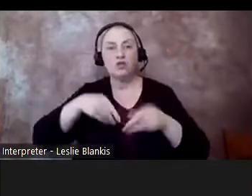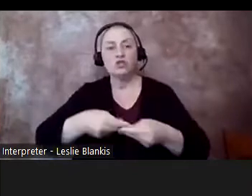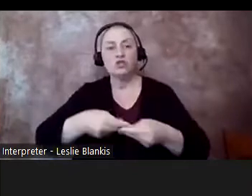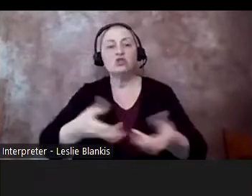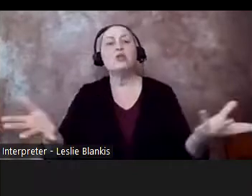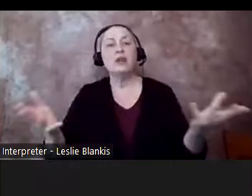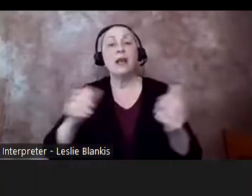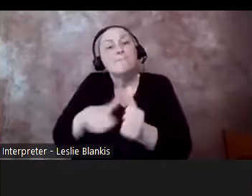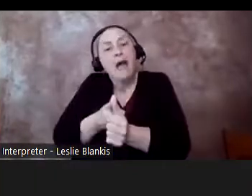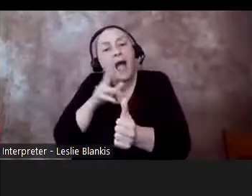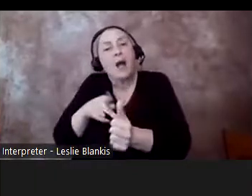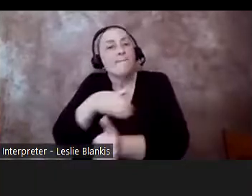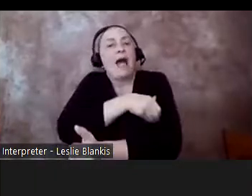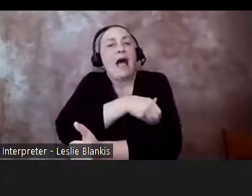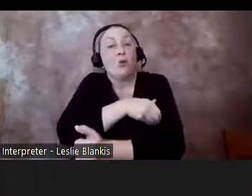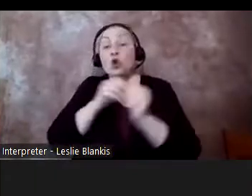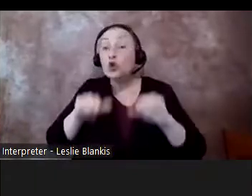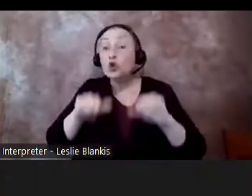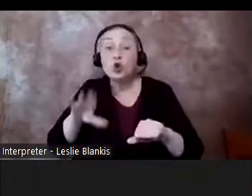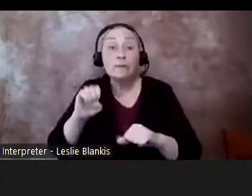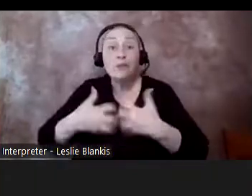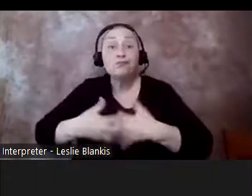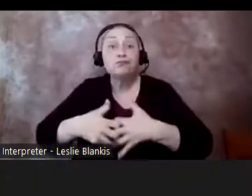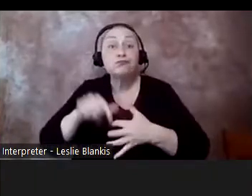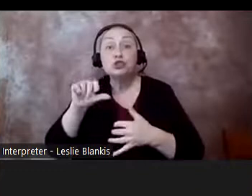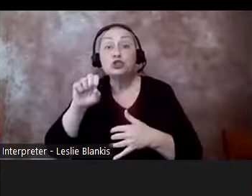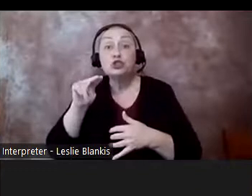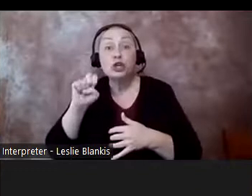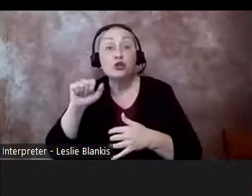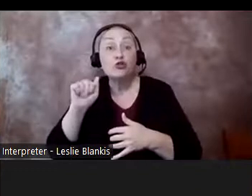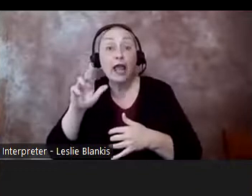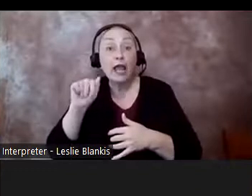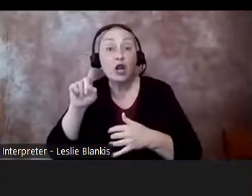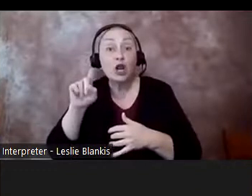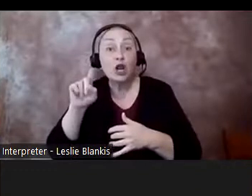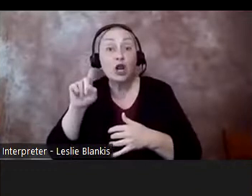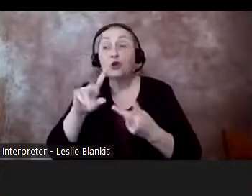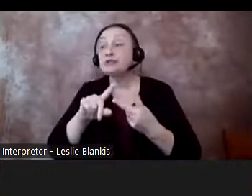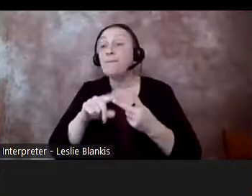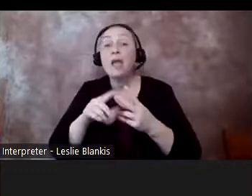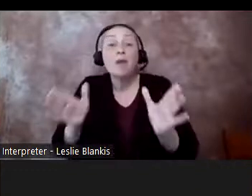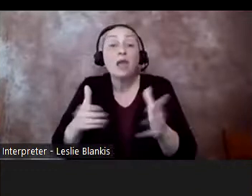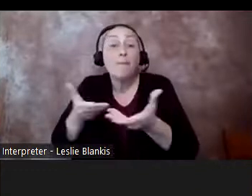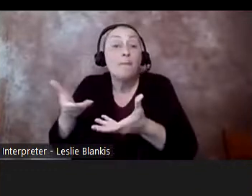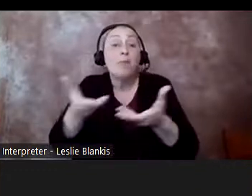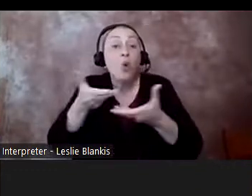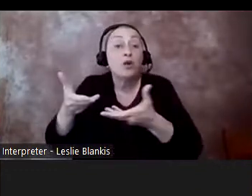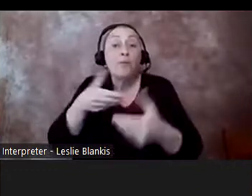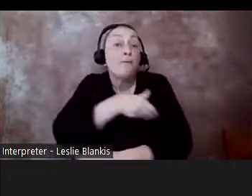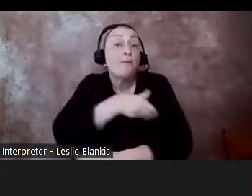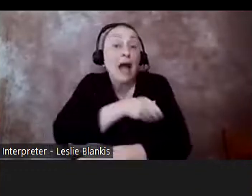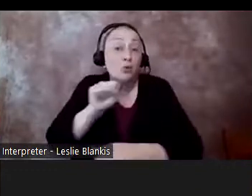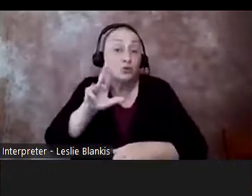power solutions, which may be generators and they may be portable power supplies. And then we'll also be